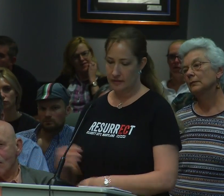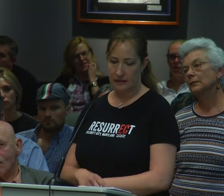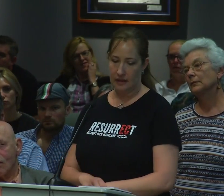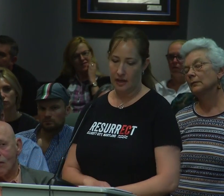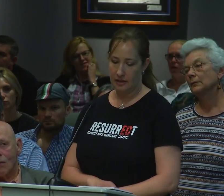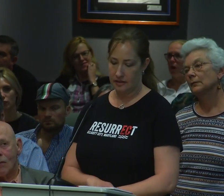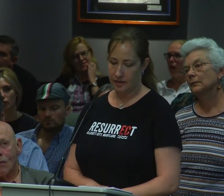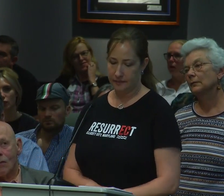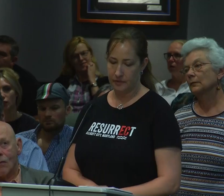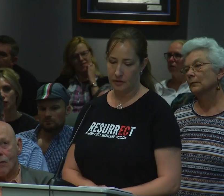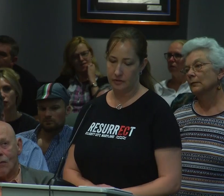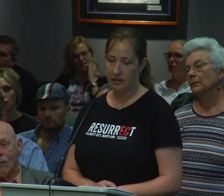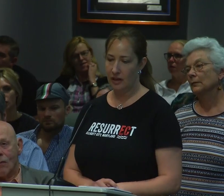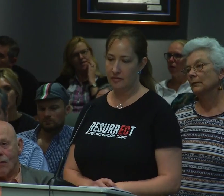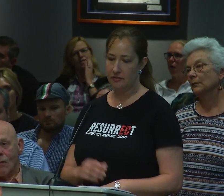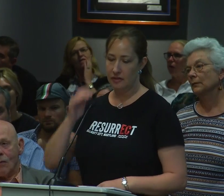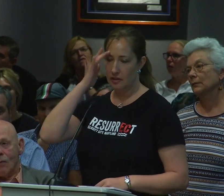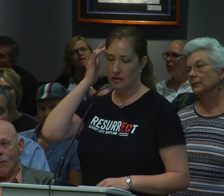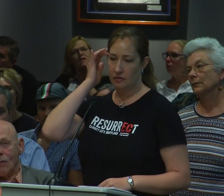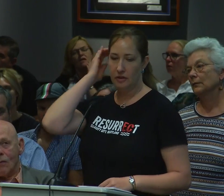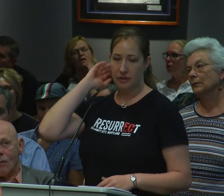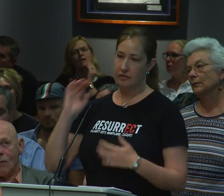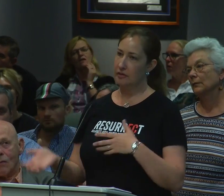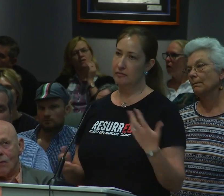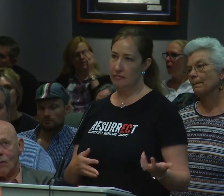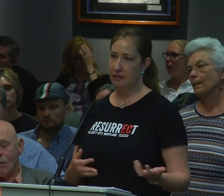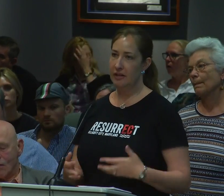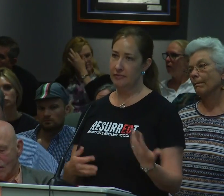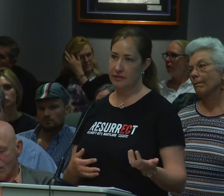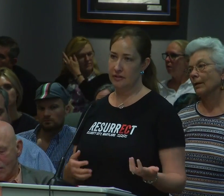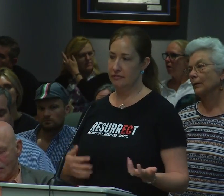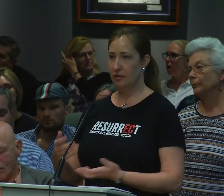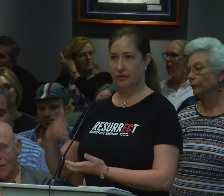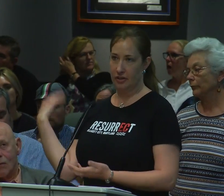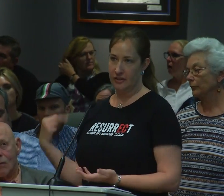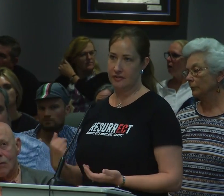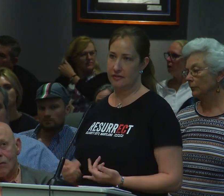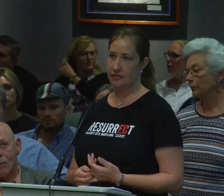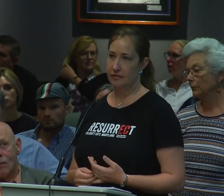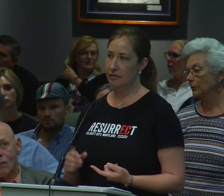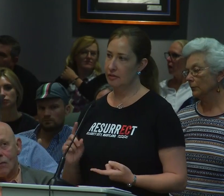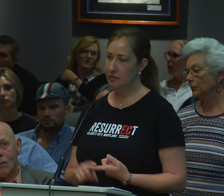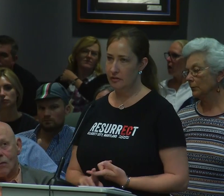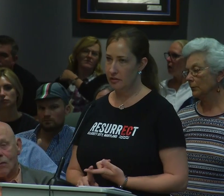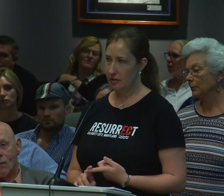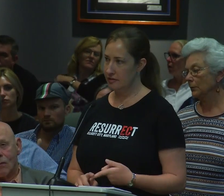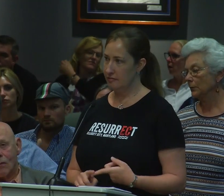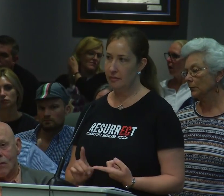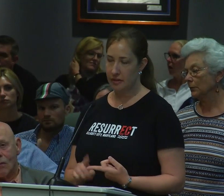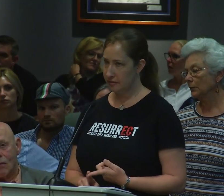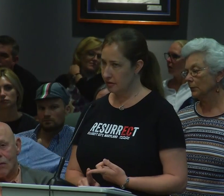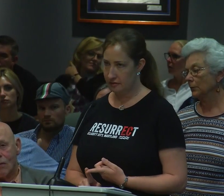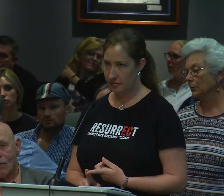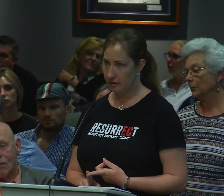budget and everything. And I mean, we have one way that you can look at benefits are foregone costs. So we know the cost of